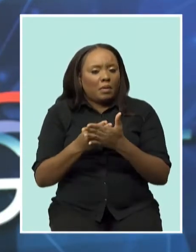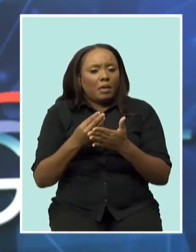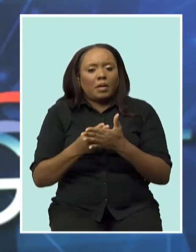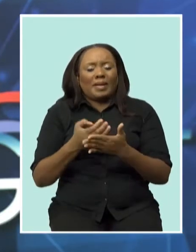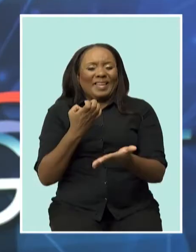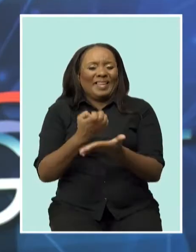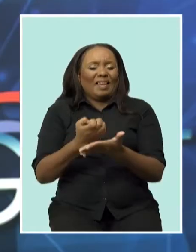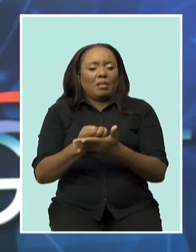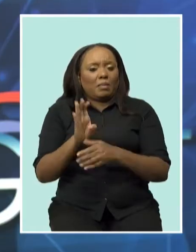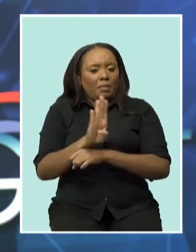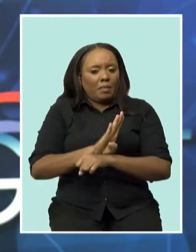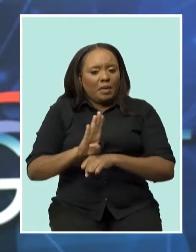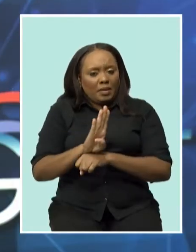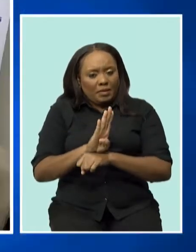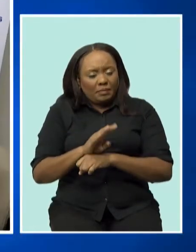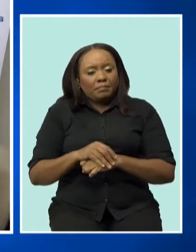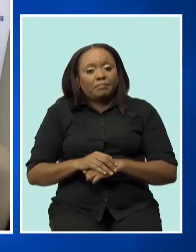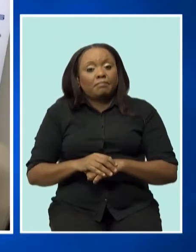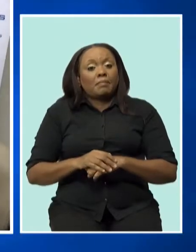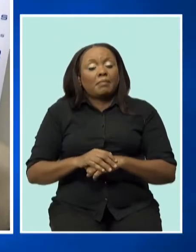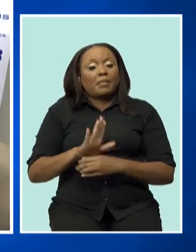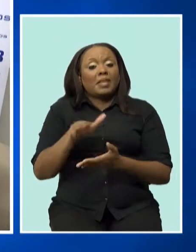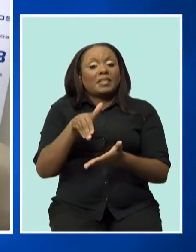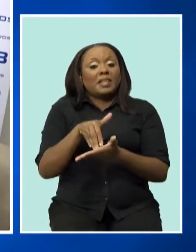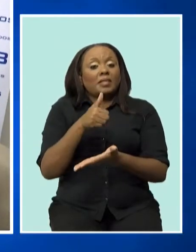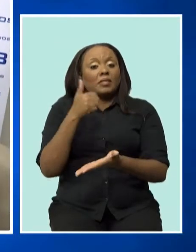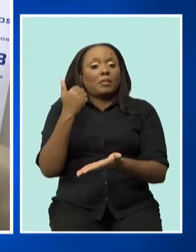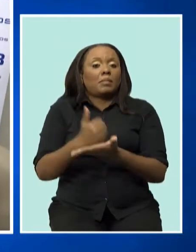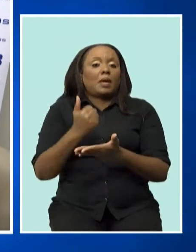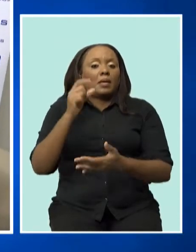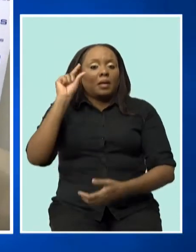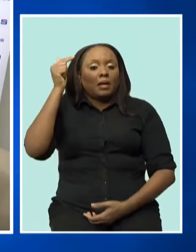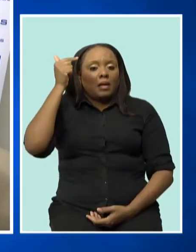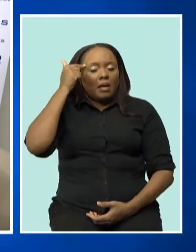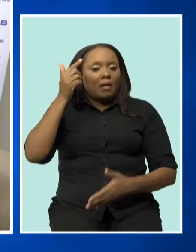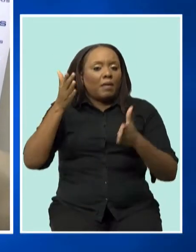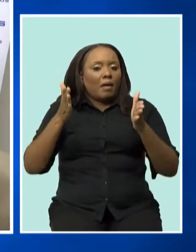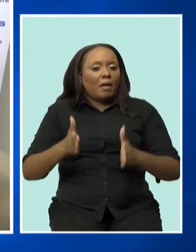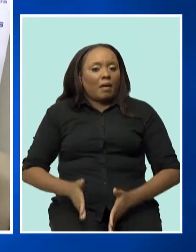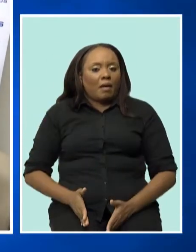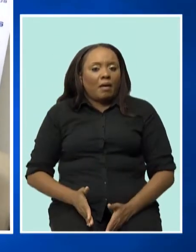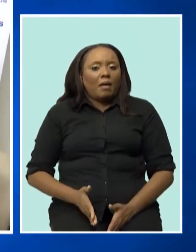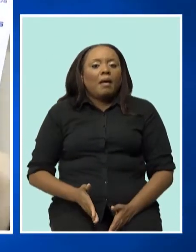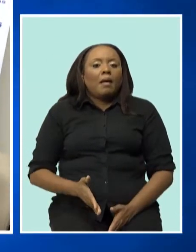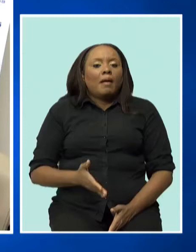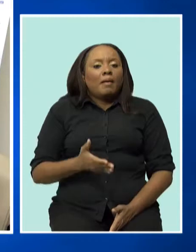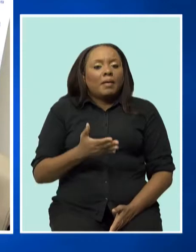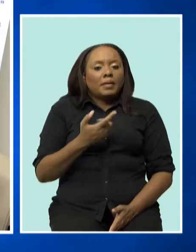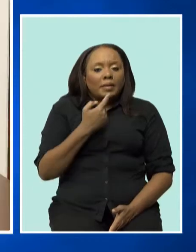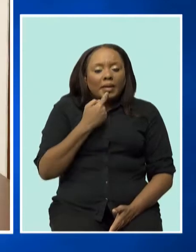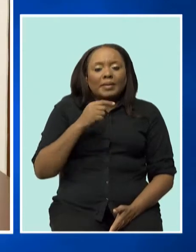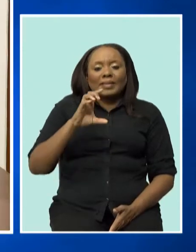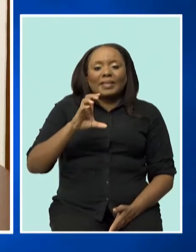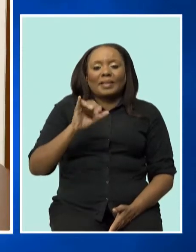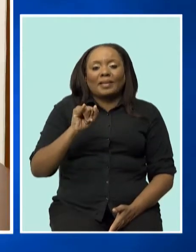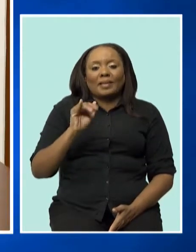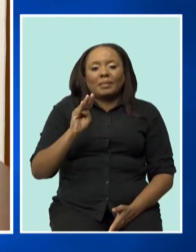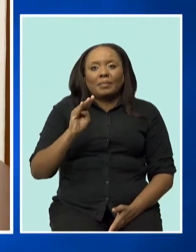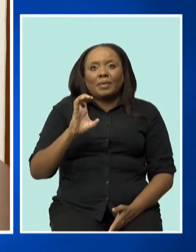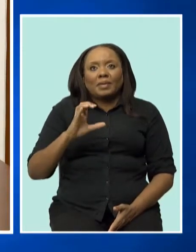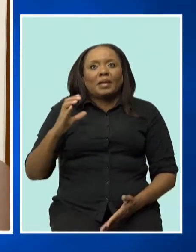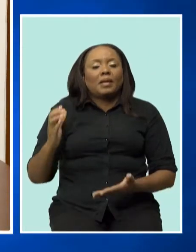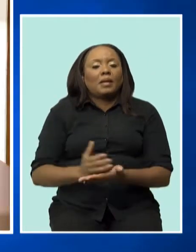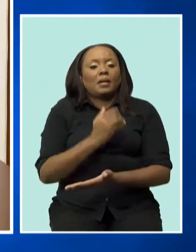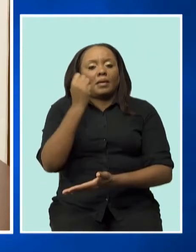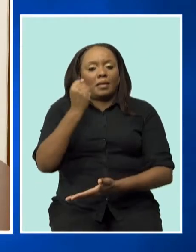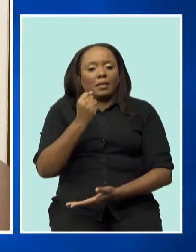The assessment from Central Bank Governor Dr. Kevin Greenidge, as CIBC First Caribbean Bank officially acquired the bonds during a